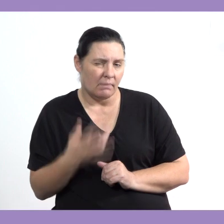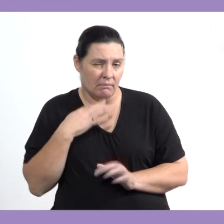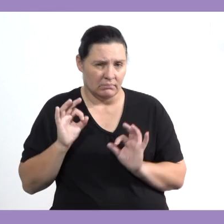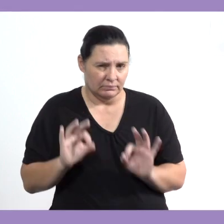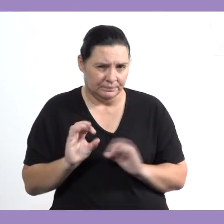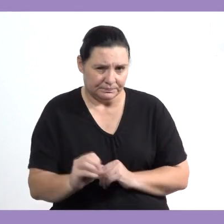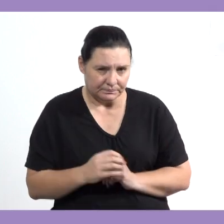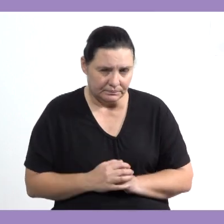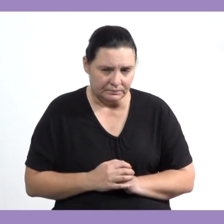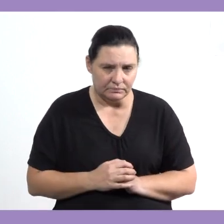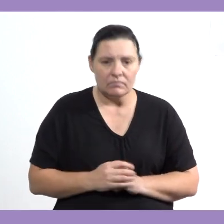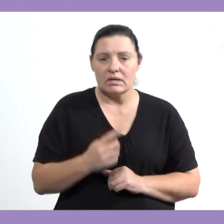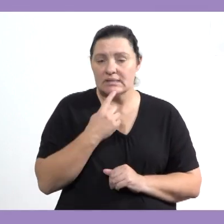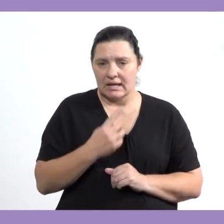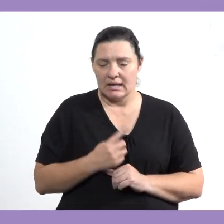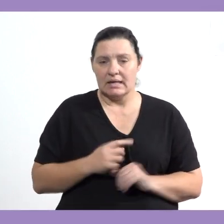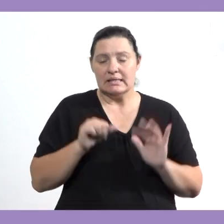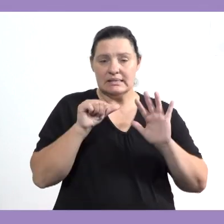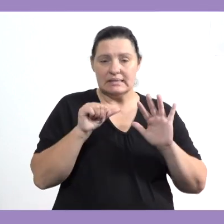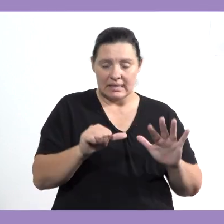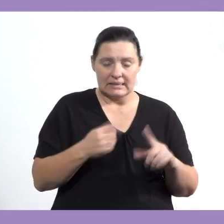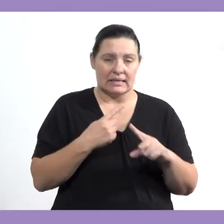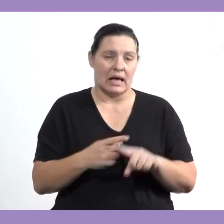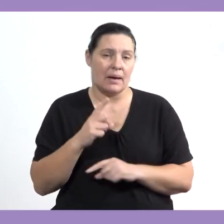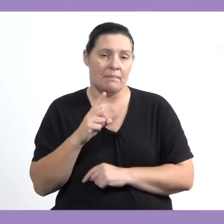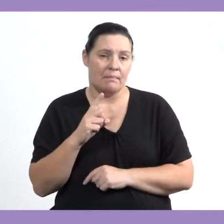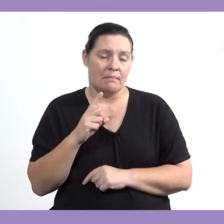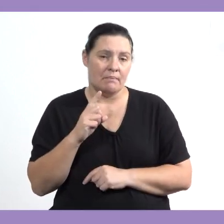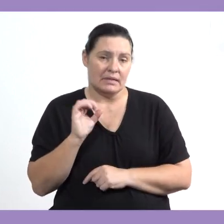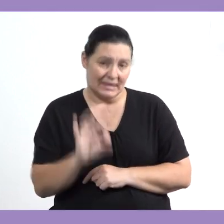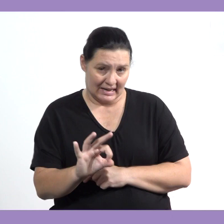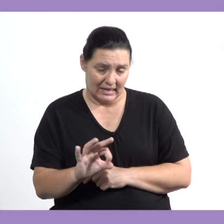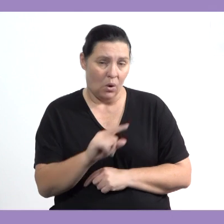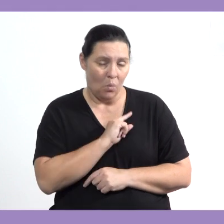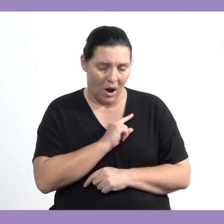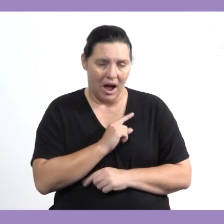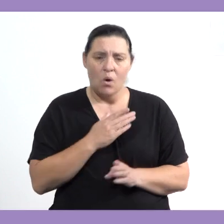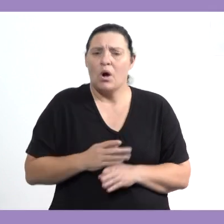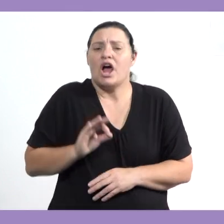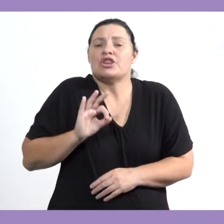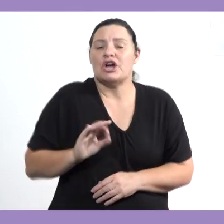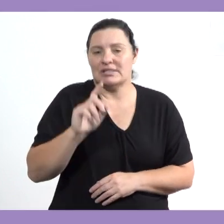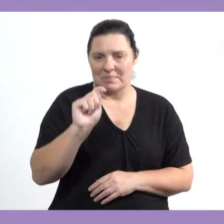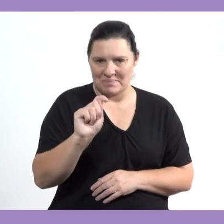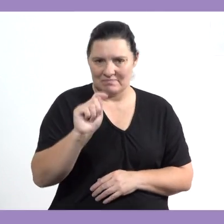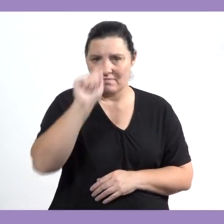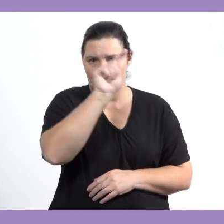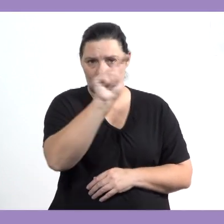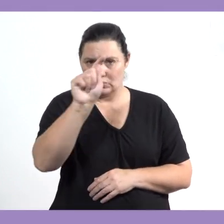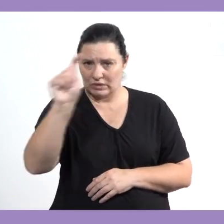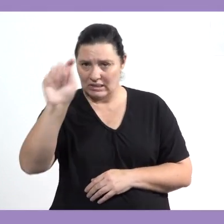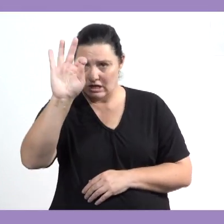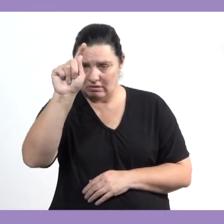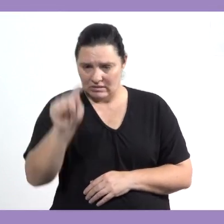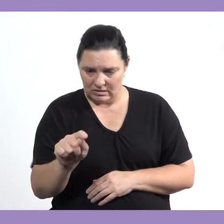if I am correct. So I'm going to say that is 6 multiplied by 3 because we are working with the third term. And then if